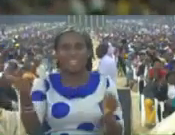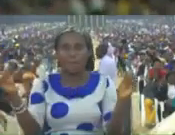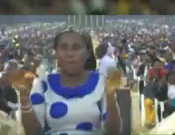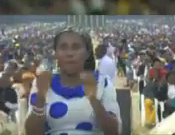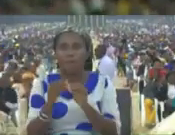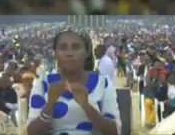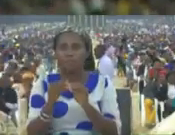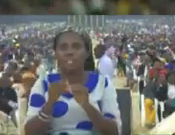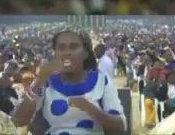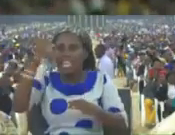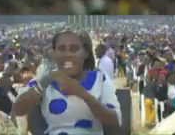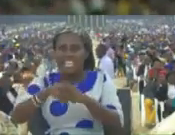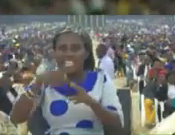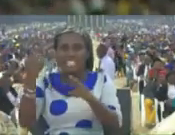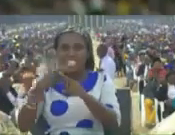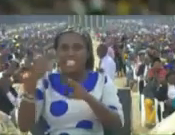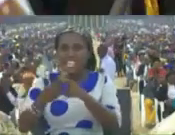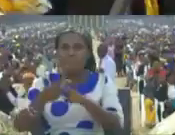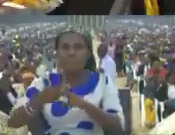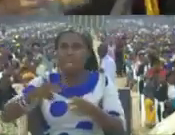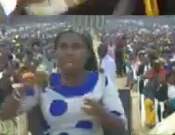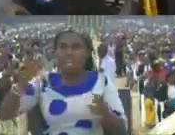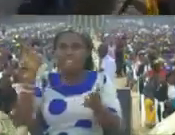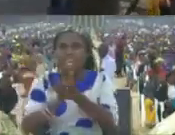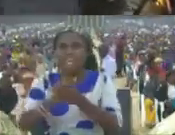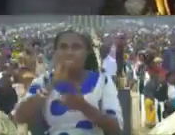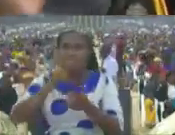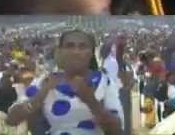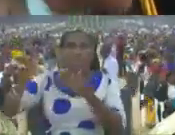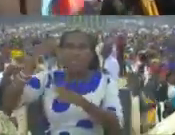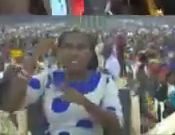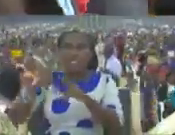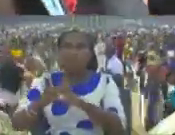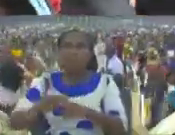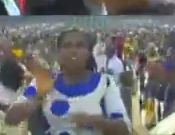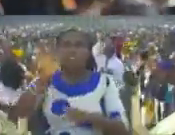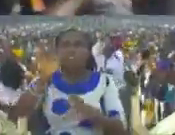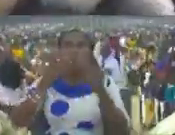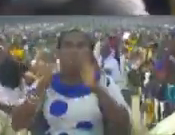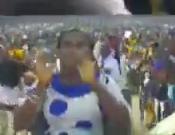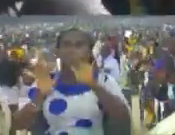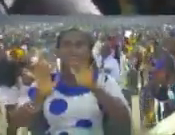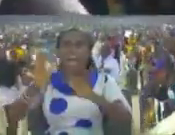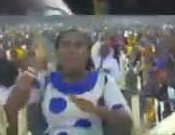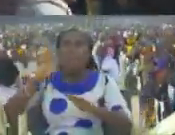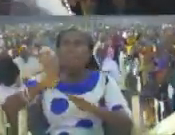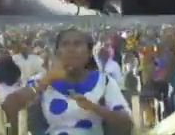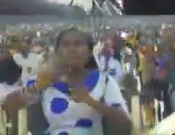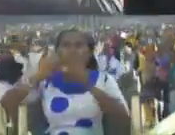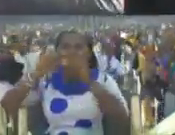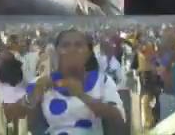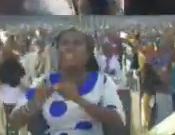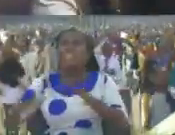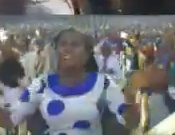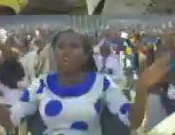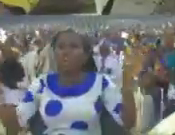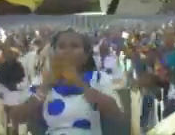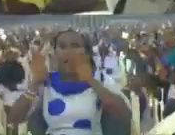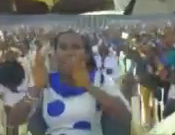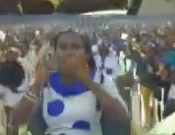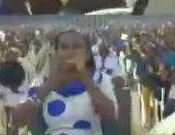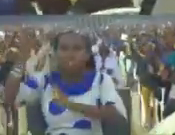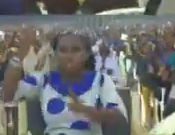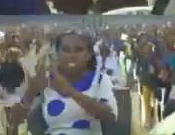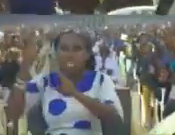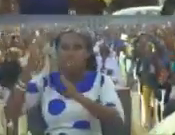In the name of the one who called me, your mockers shall be permanently silenced.